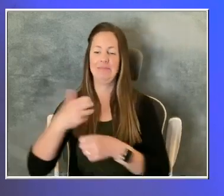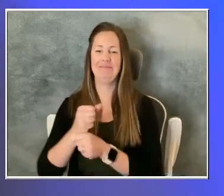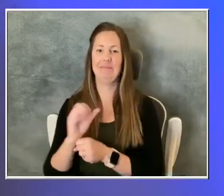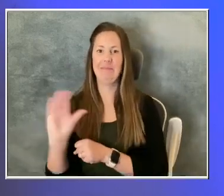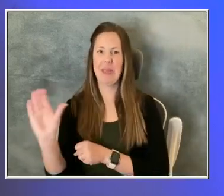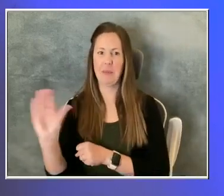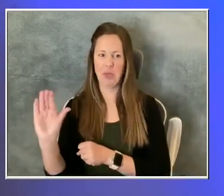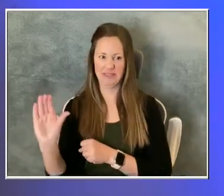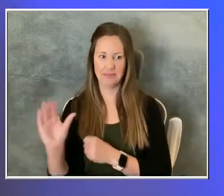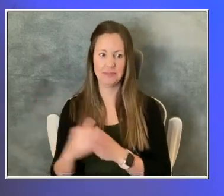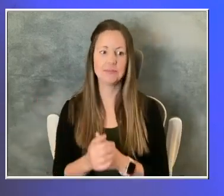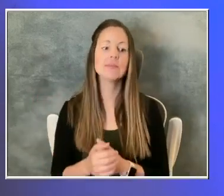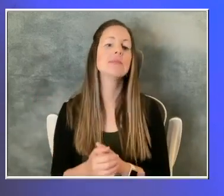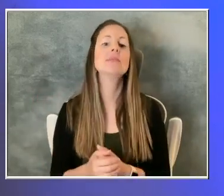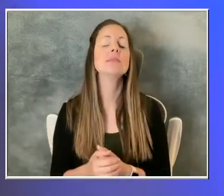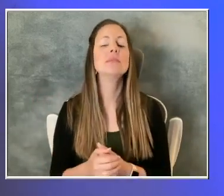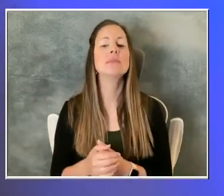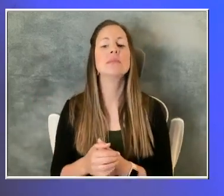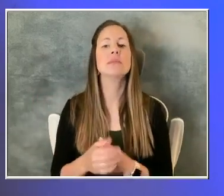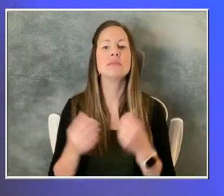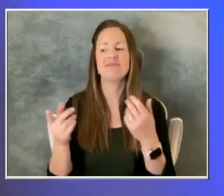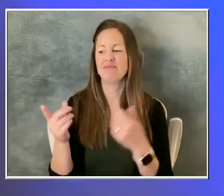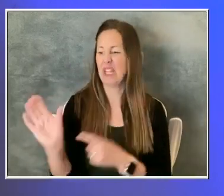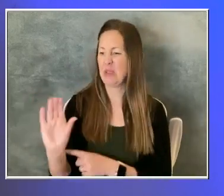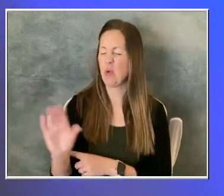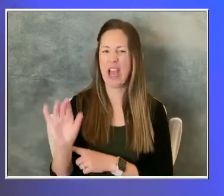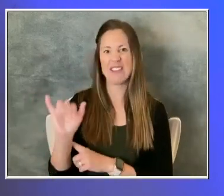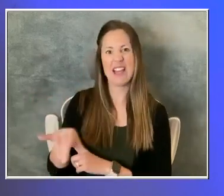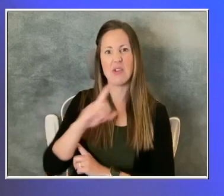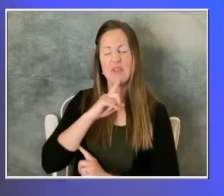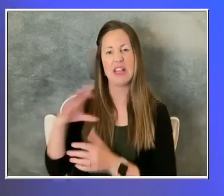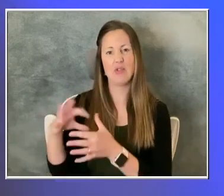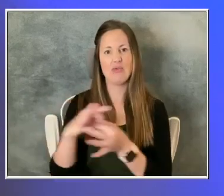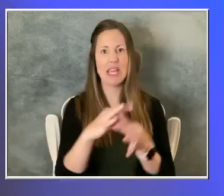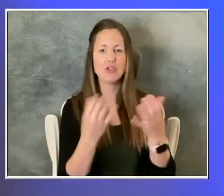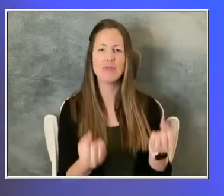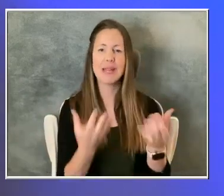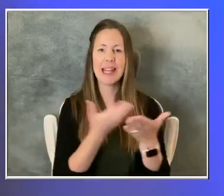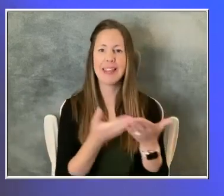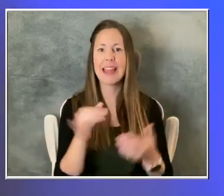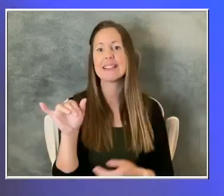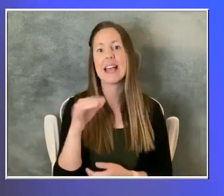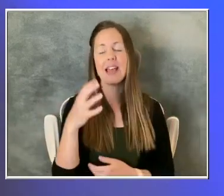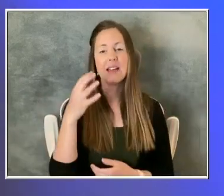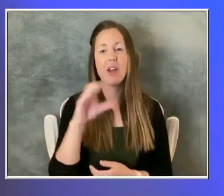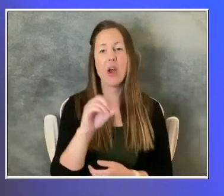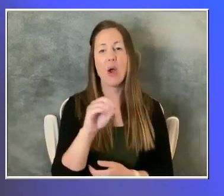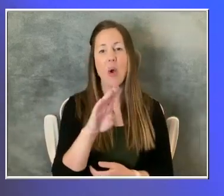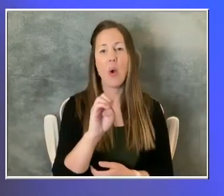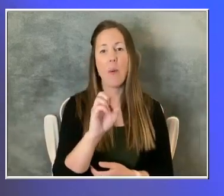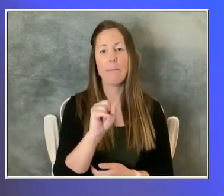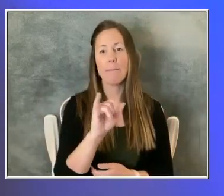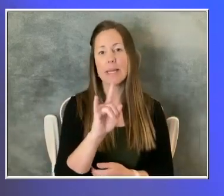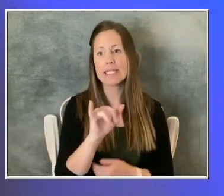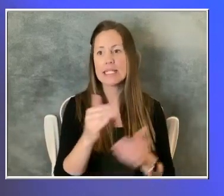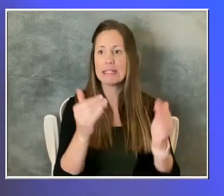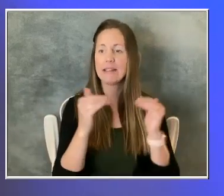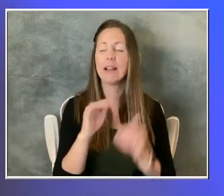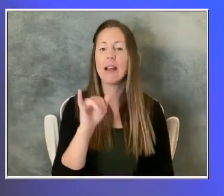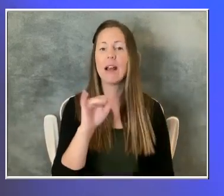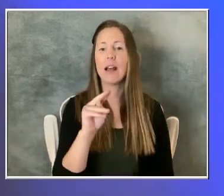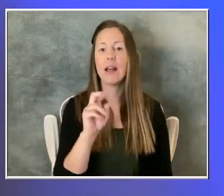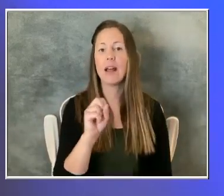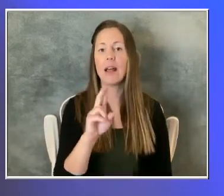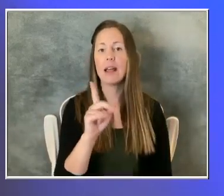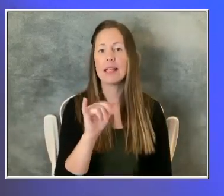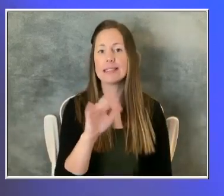of those factors seem to be related to obesity and things like insulin, insulin growth factor, adipose tissue, or what's called